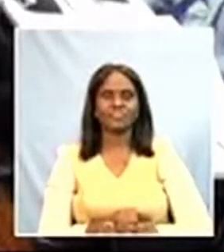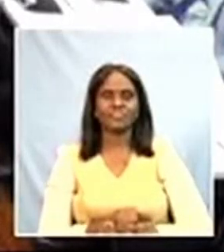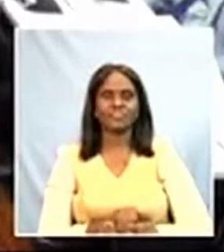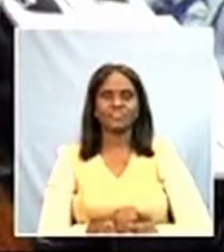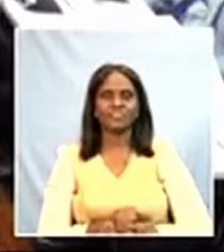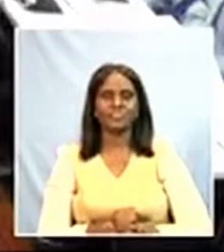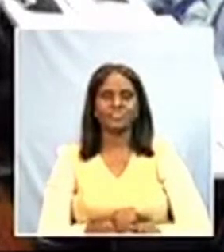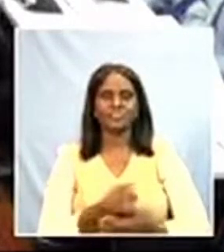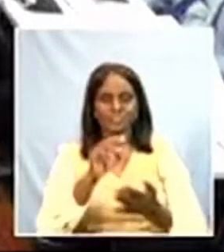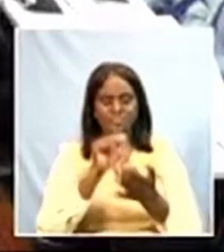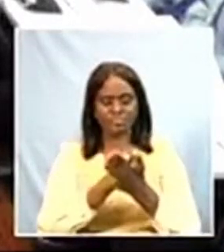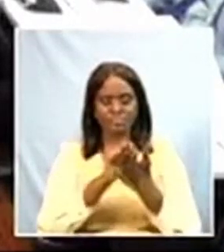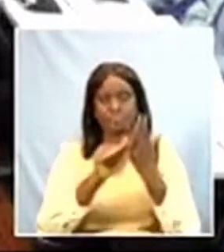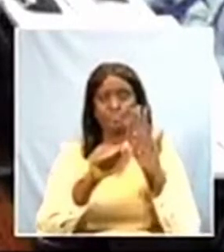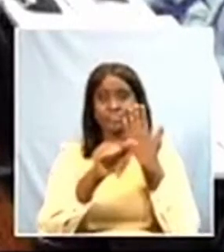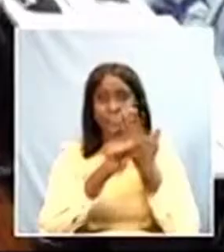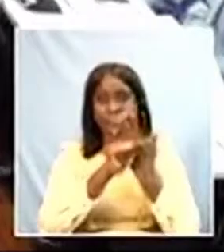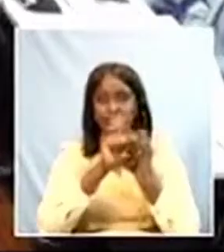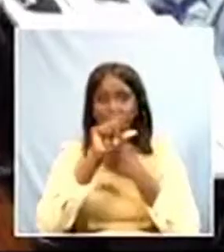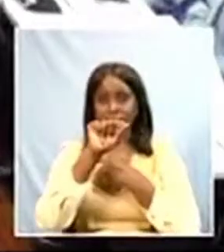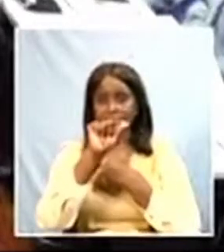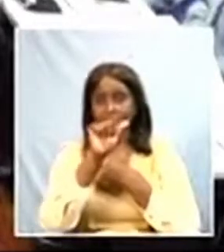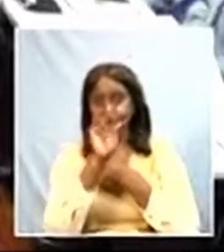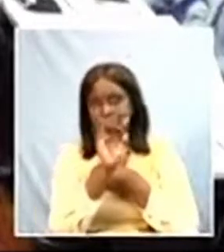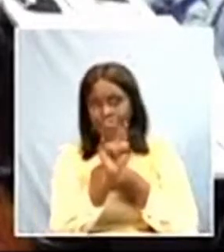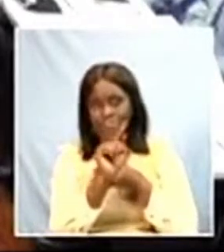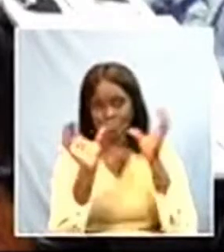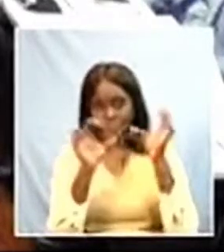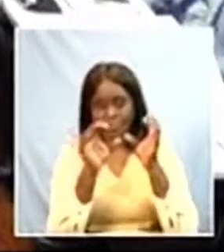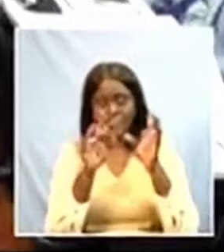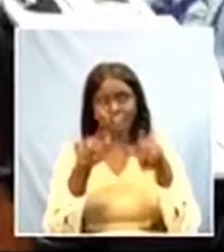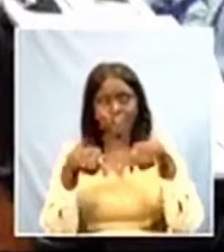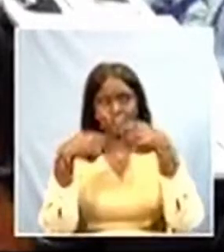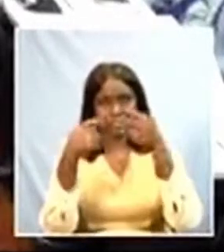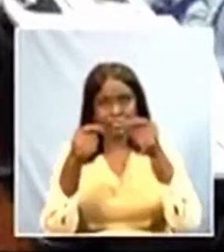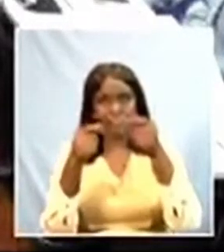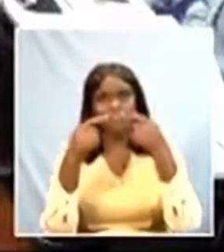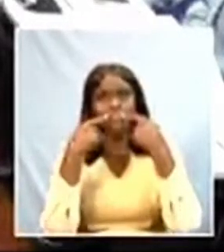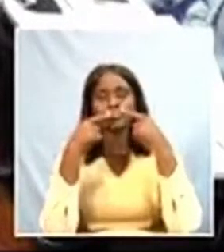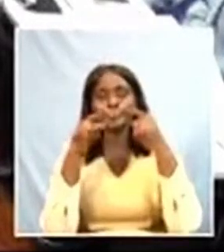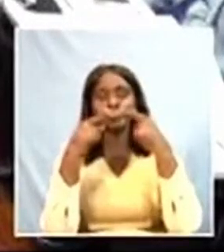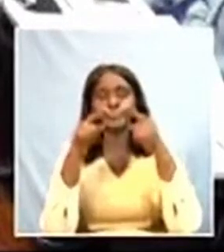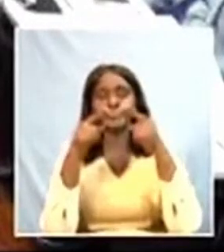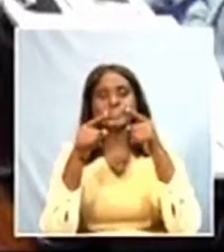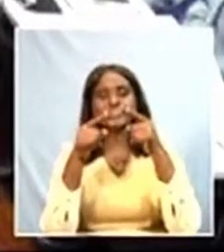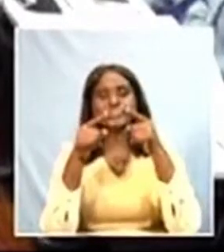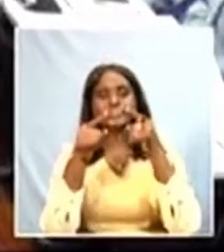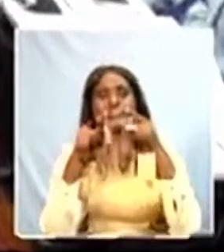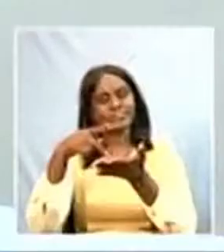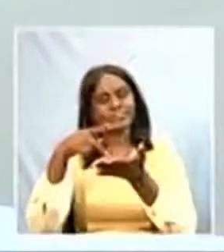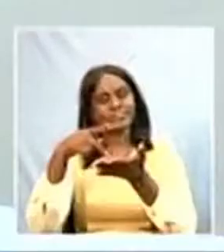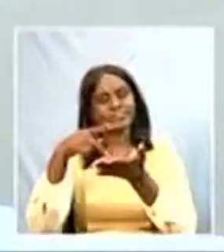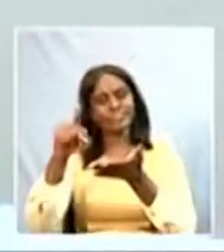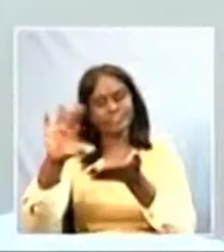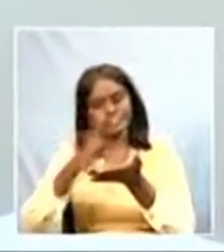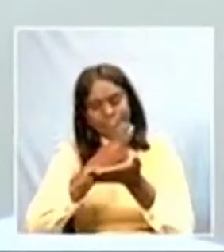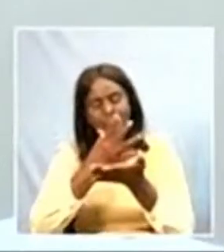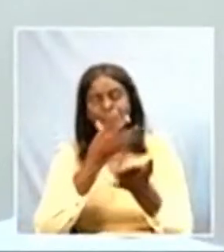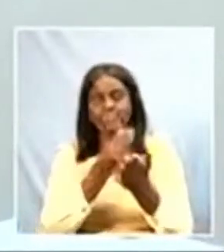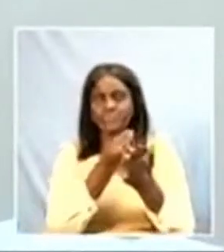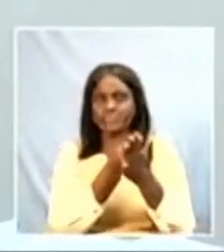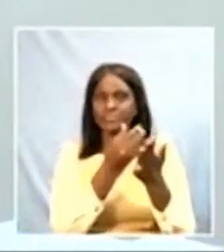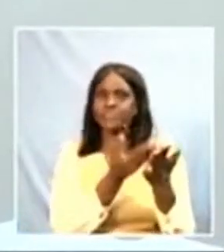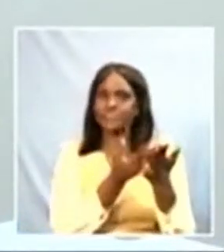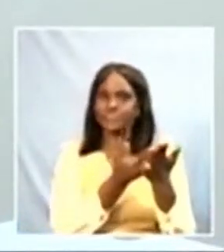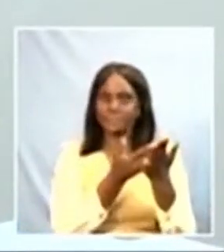On August 2024, the council issued a claim to the supplier demanding reimbursement, advance